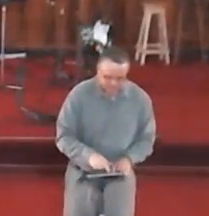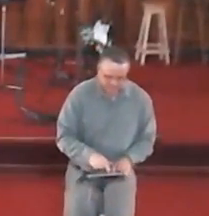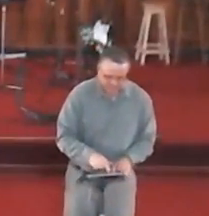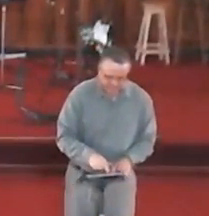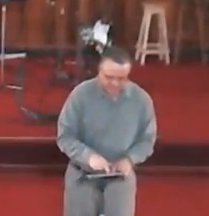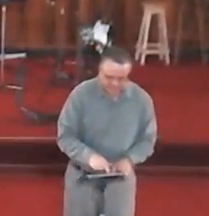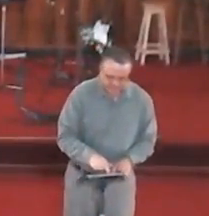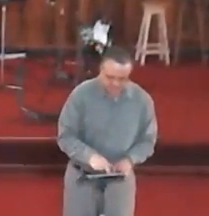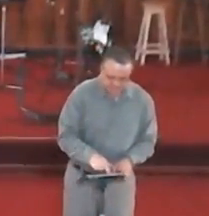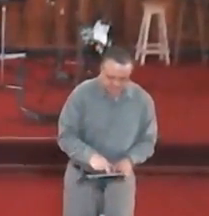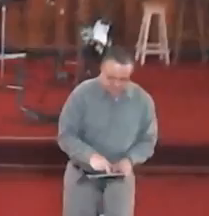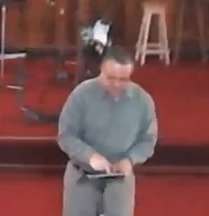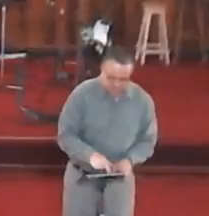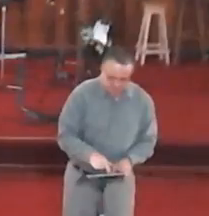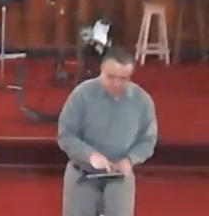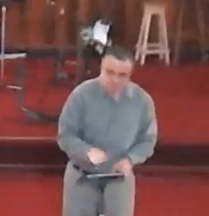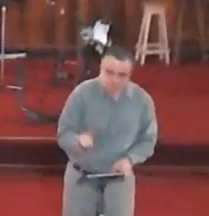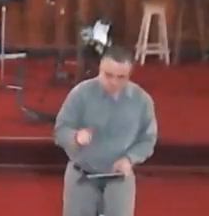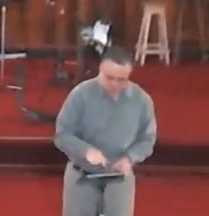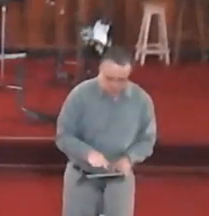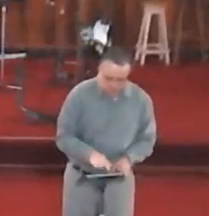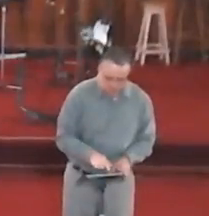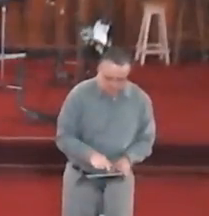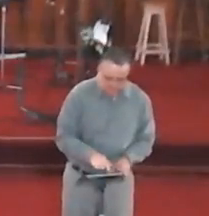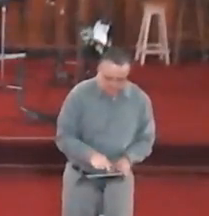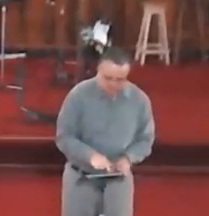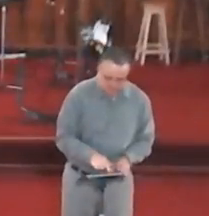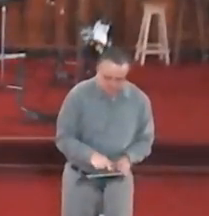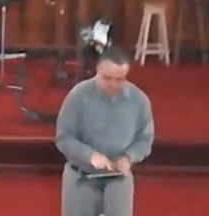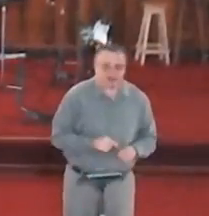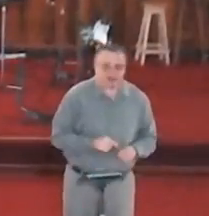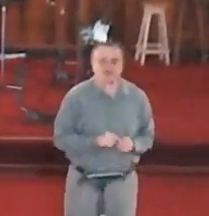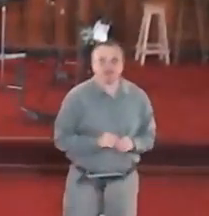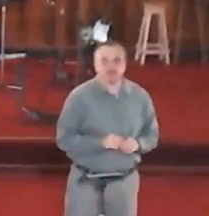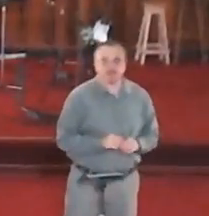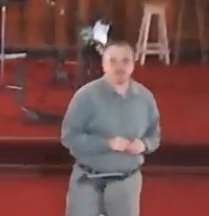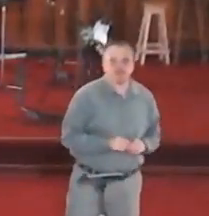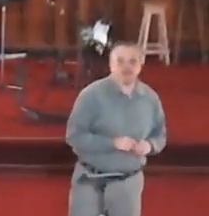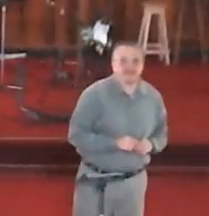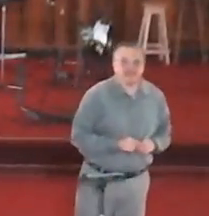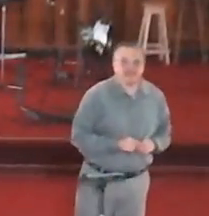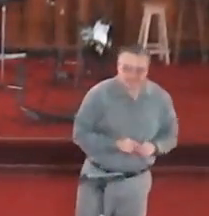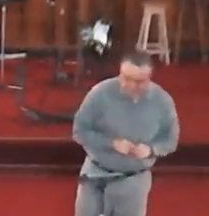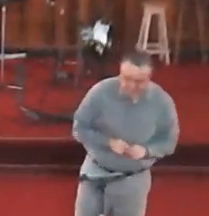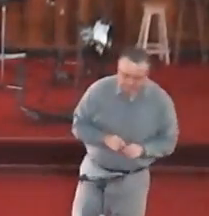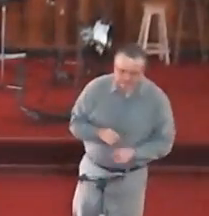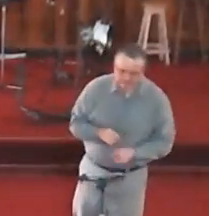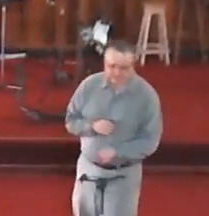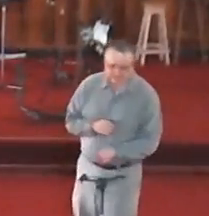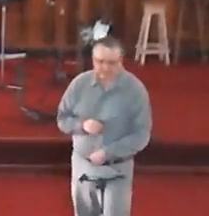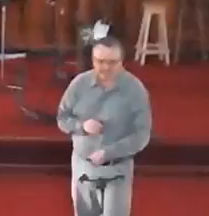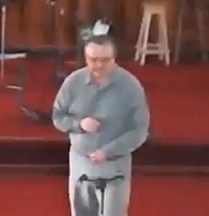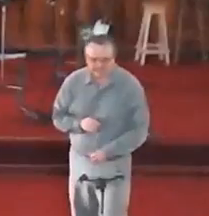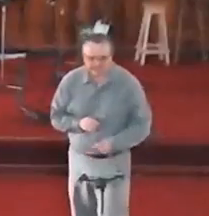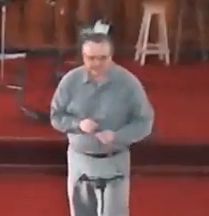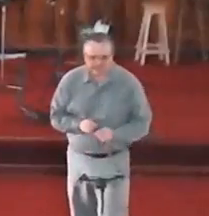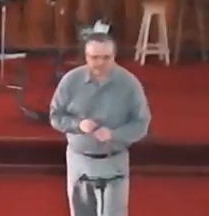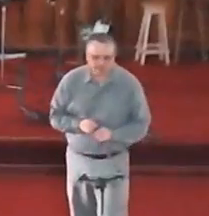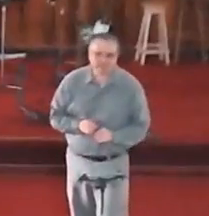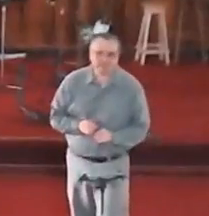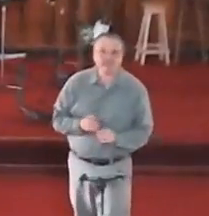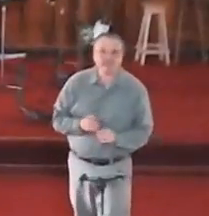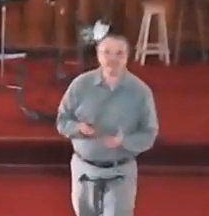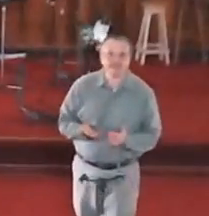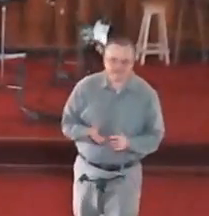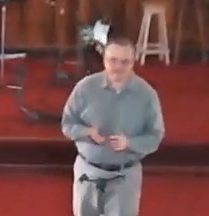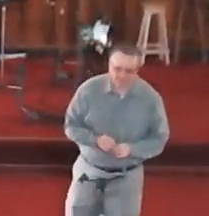inspired by the Holy Spirit. Entonces, busquen Hechos capítulo 9 y vamos a hablar de la siguiente vez que